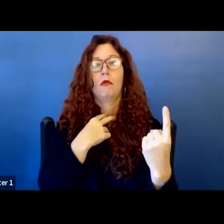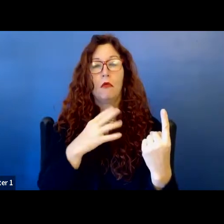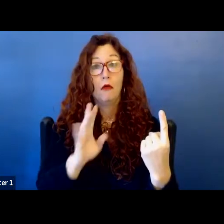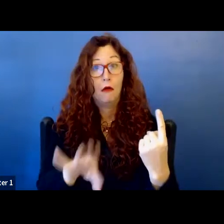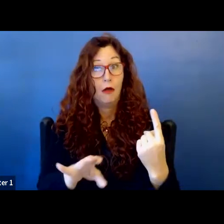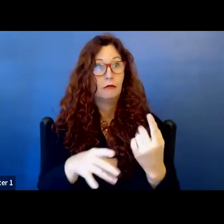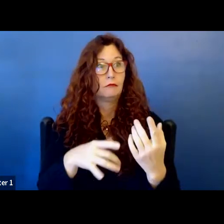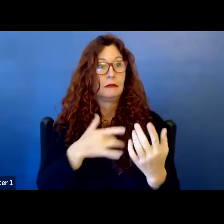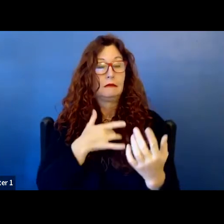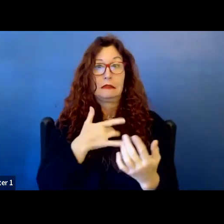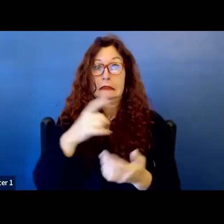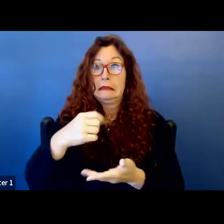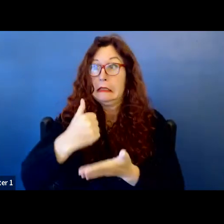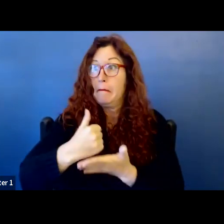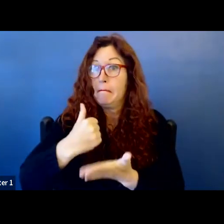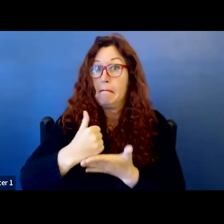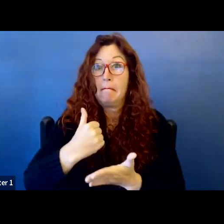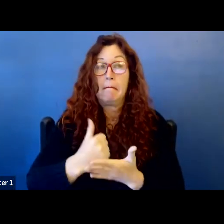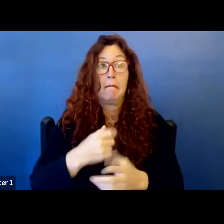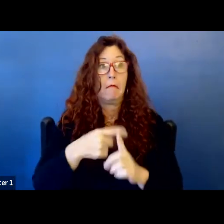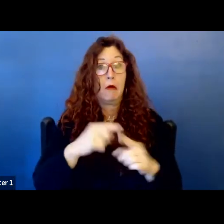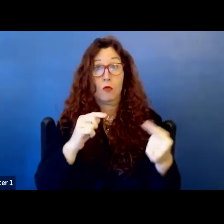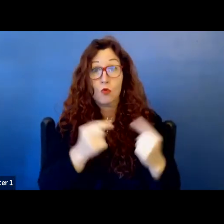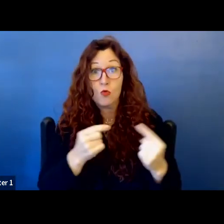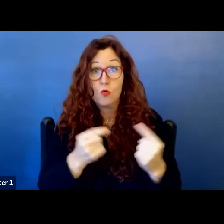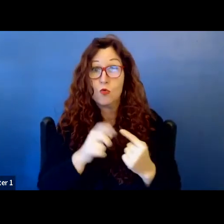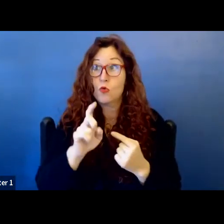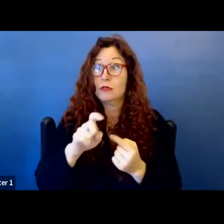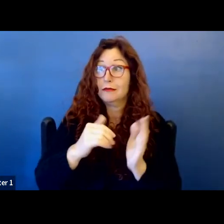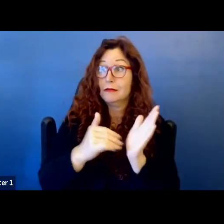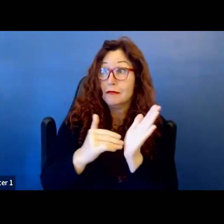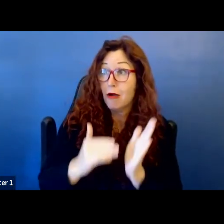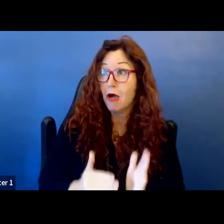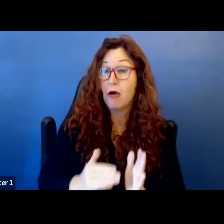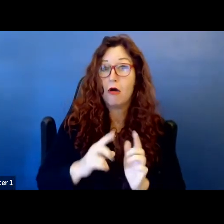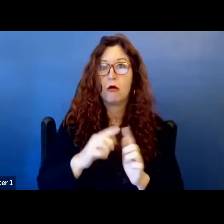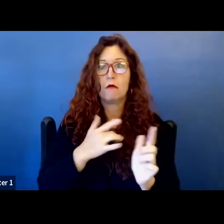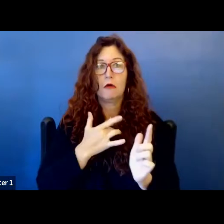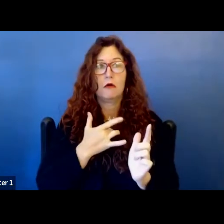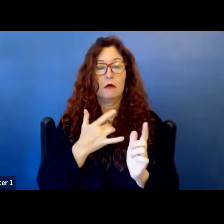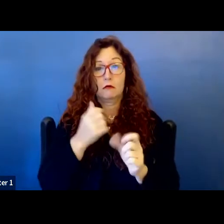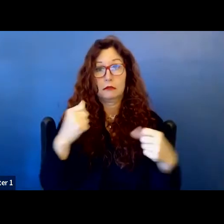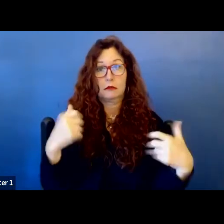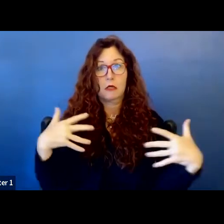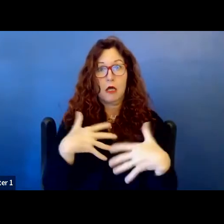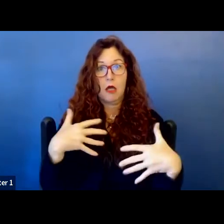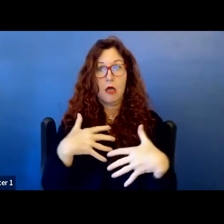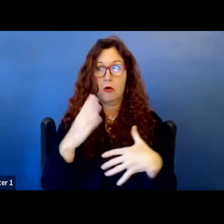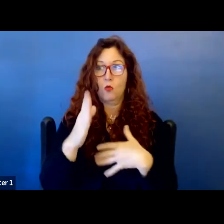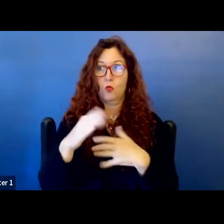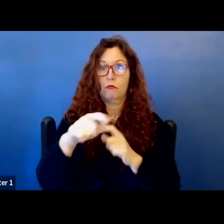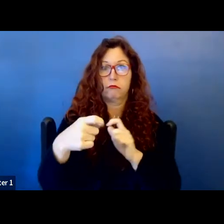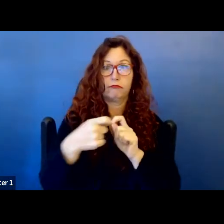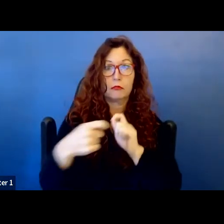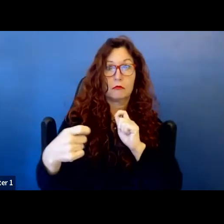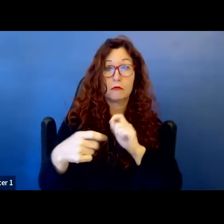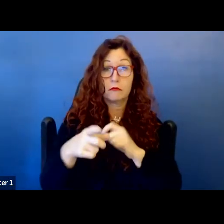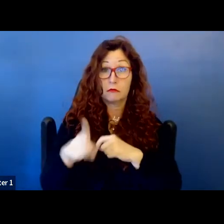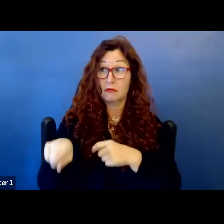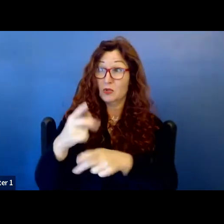fears retaliation if he brings up the issues at work because he's already observed that his supervisor and his union business agents are